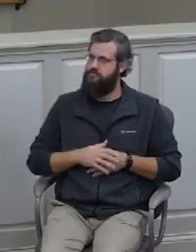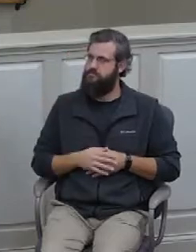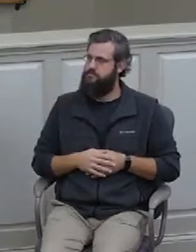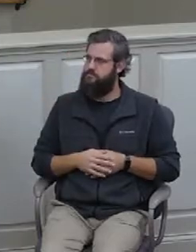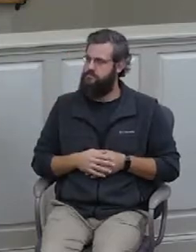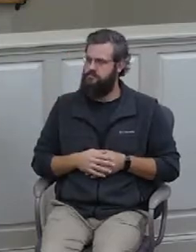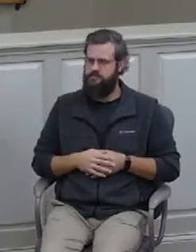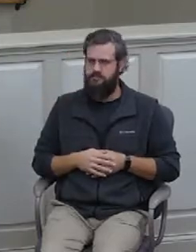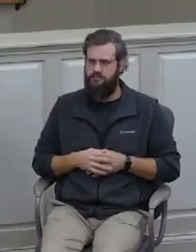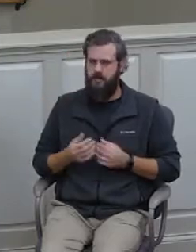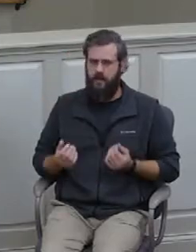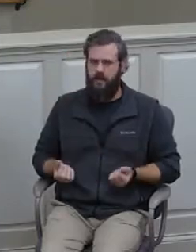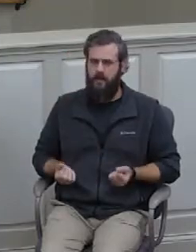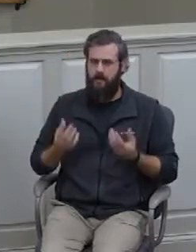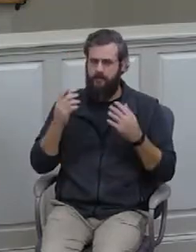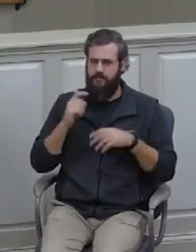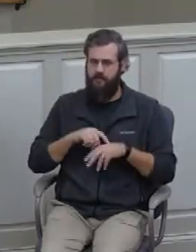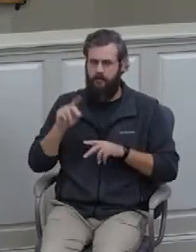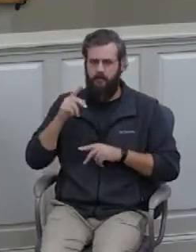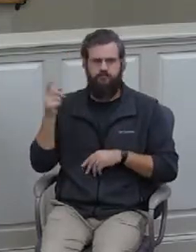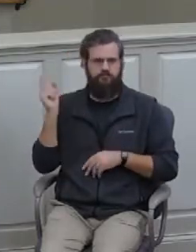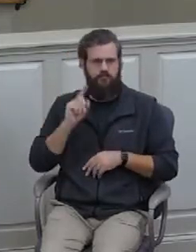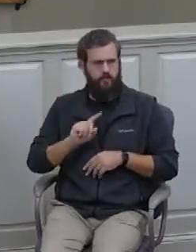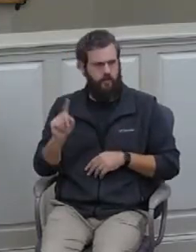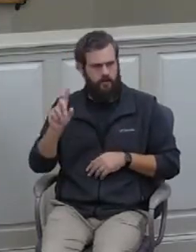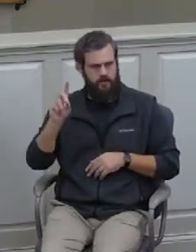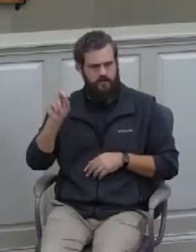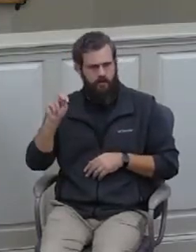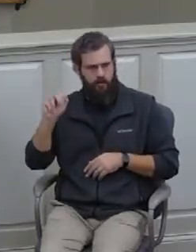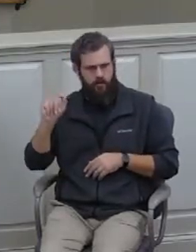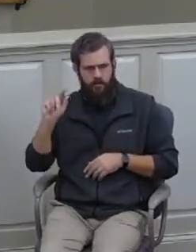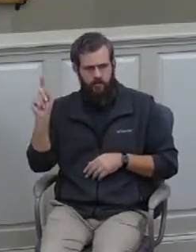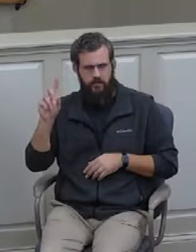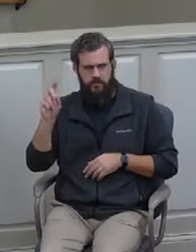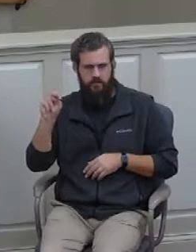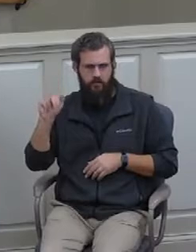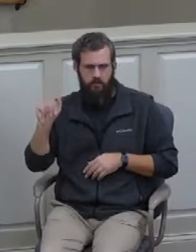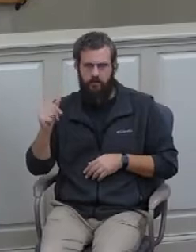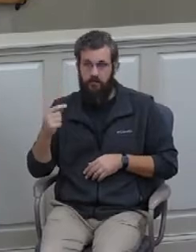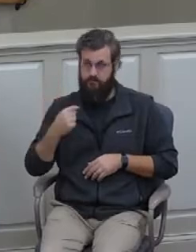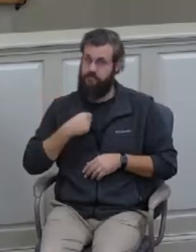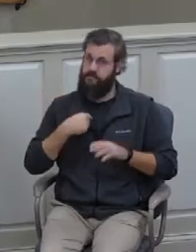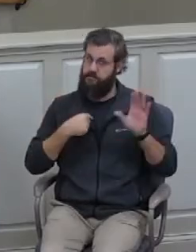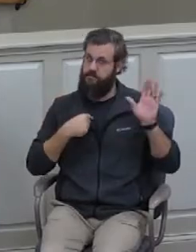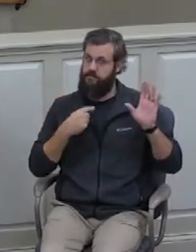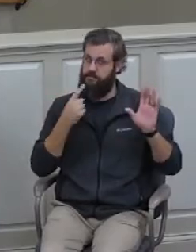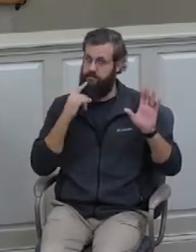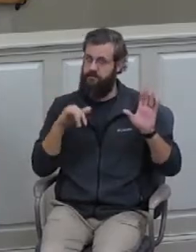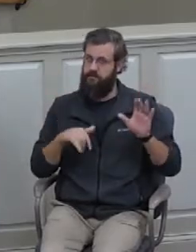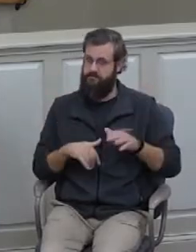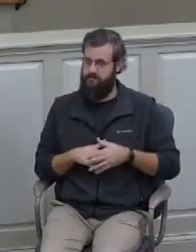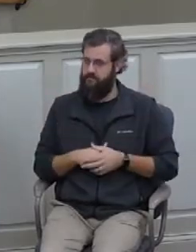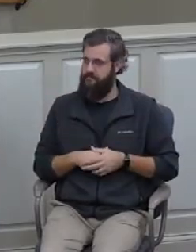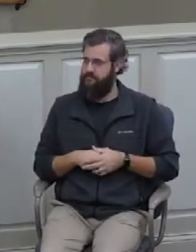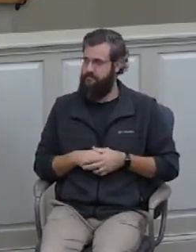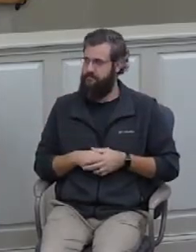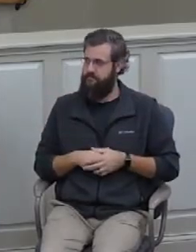how many times people walk in there and say, "Where's Donna?" And I'm one of those.